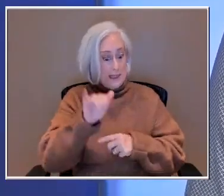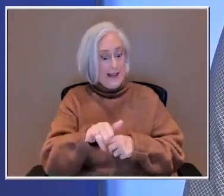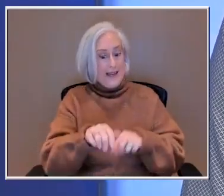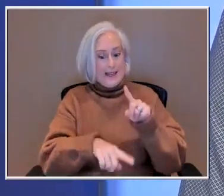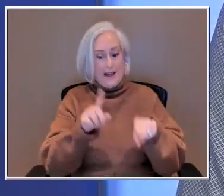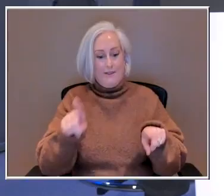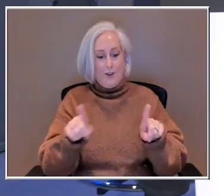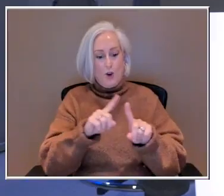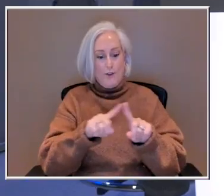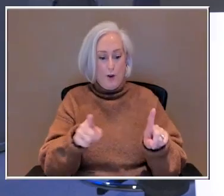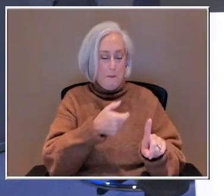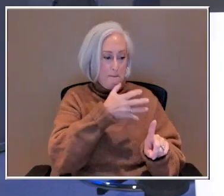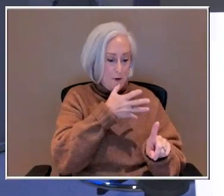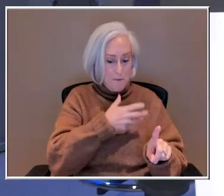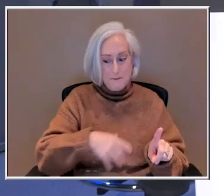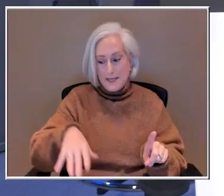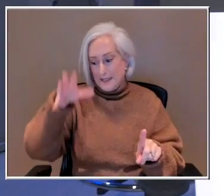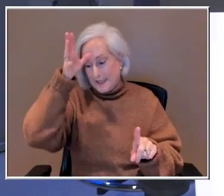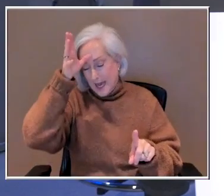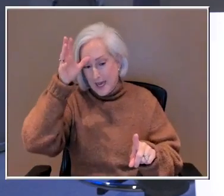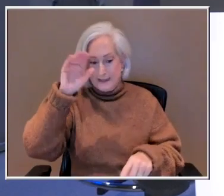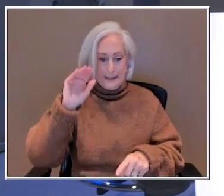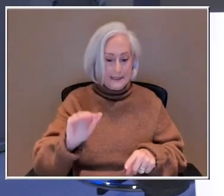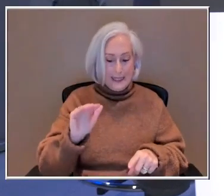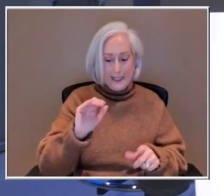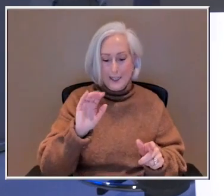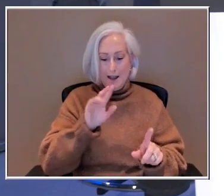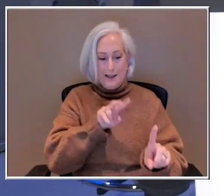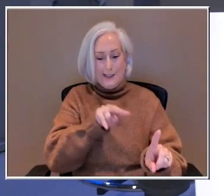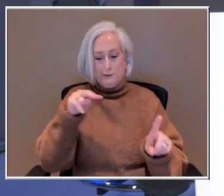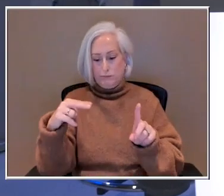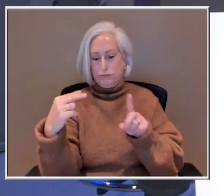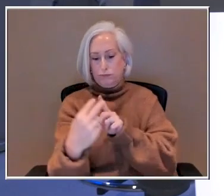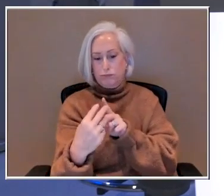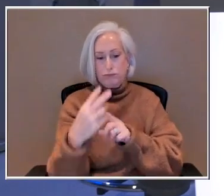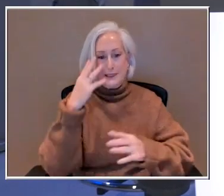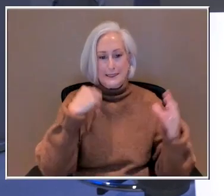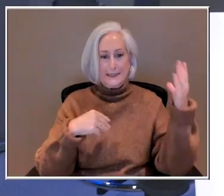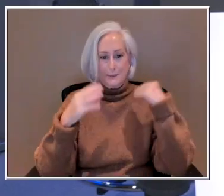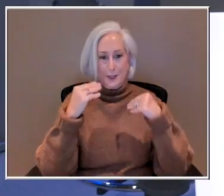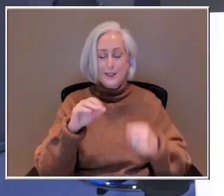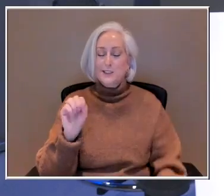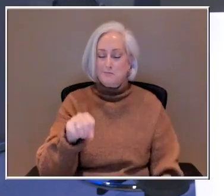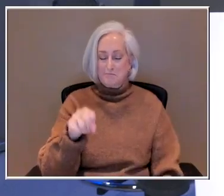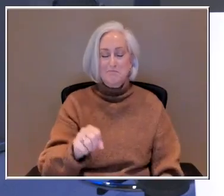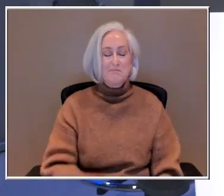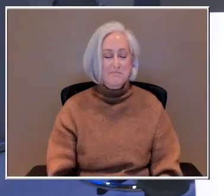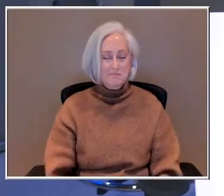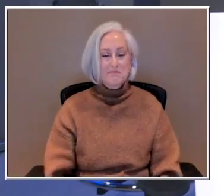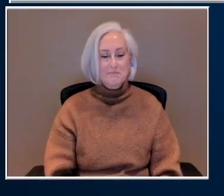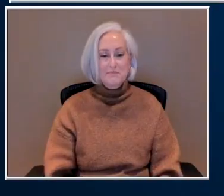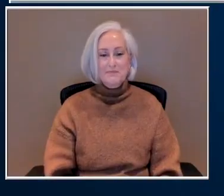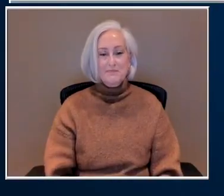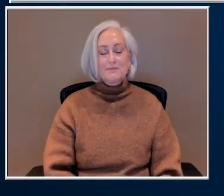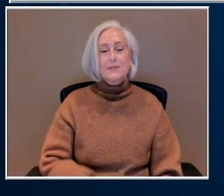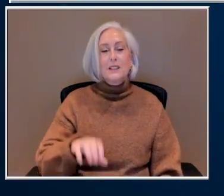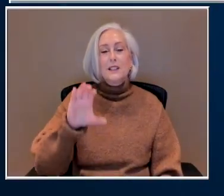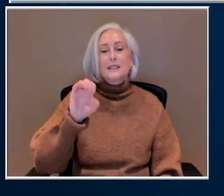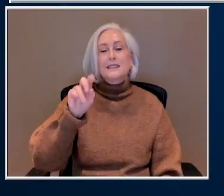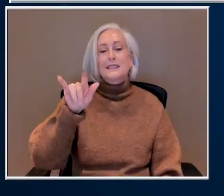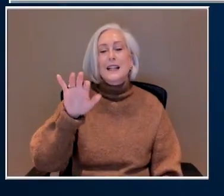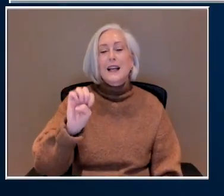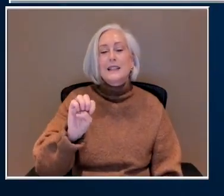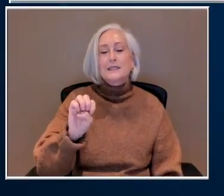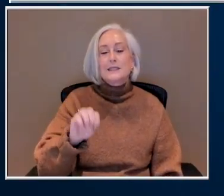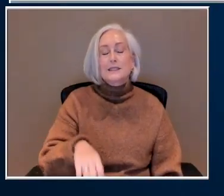going to say, between a kid, a parent, you've got all sorts of emotions happening. Yes, ma'am. Celeste, when Rosenthal talked about this